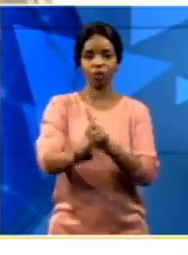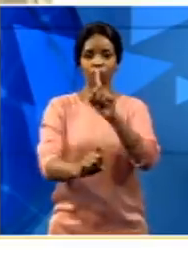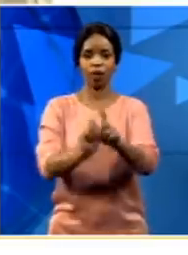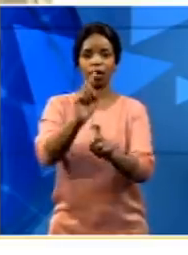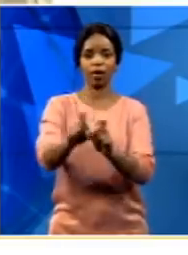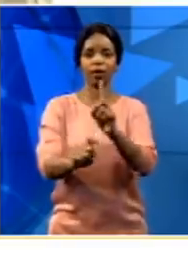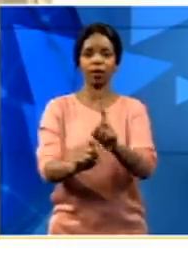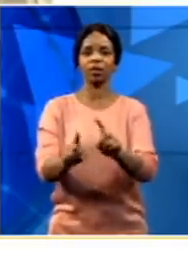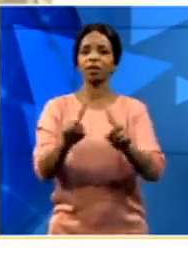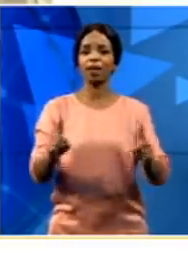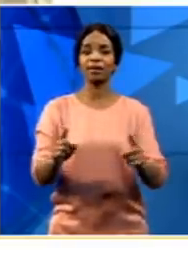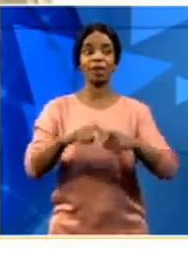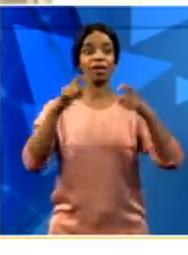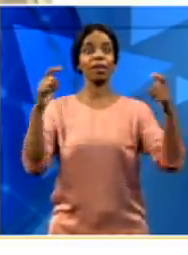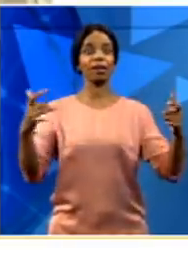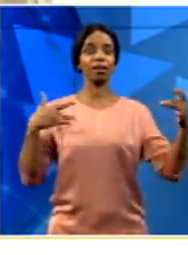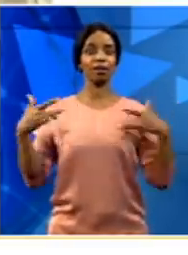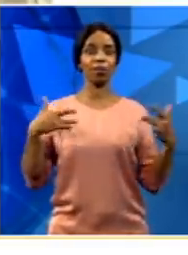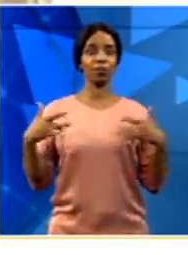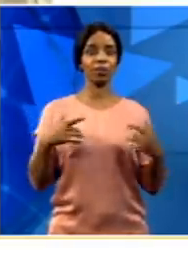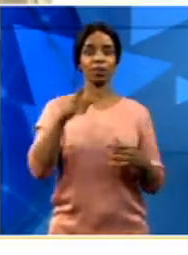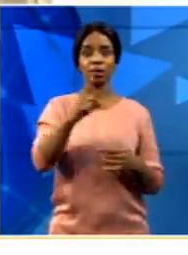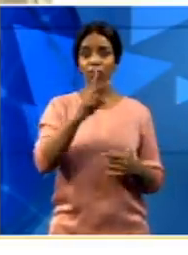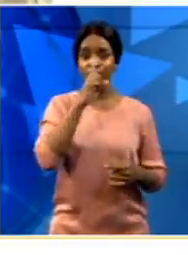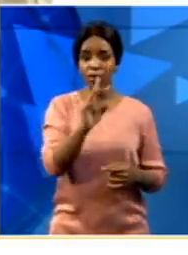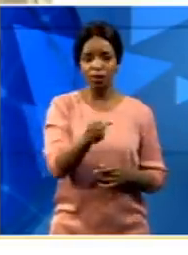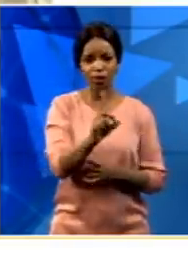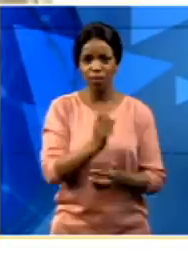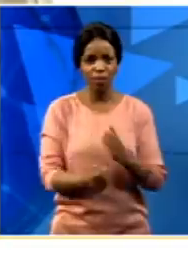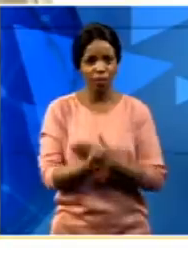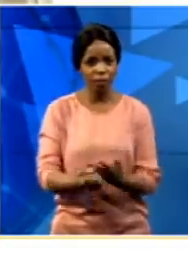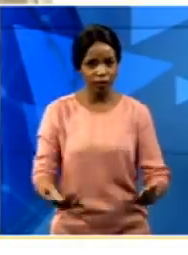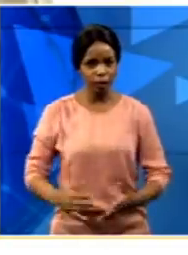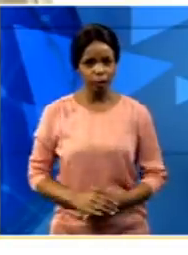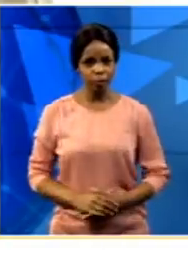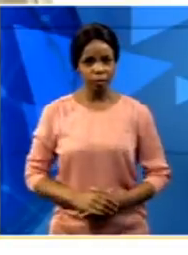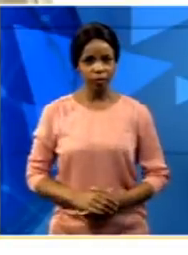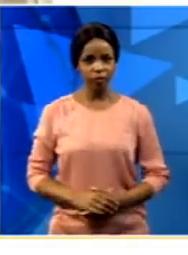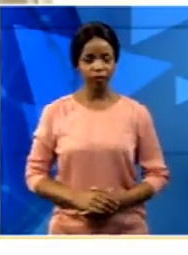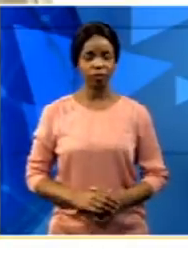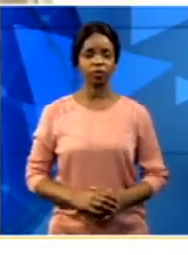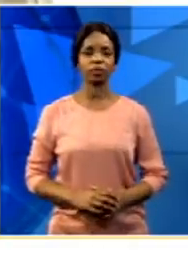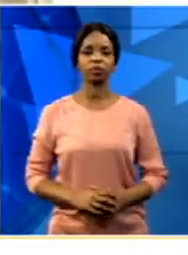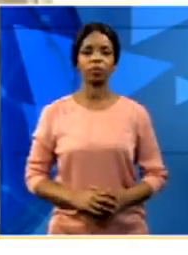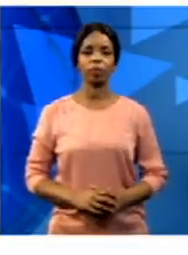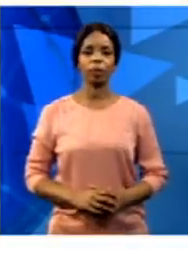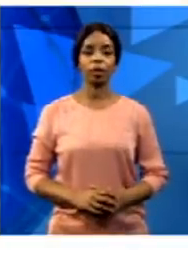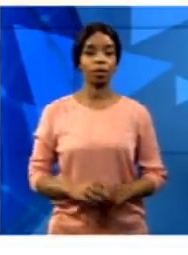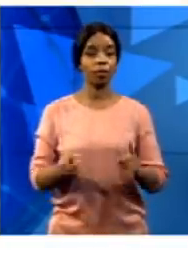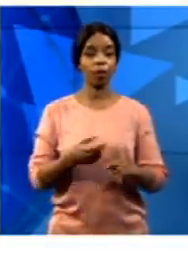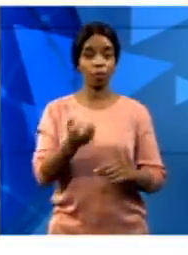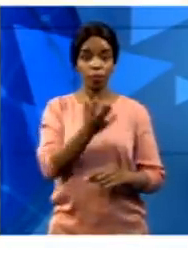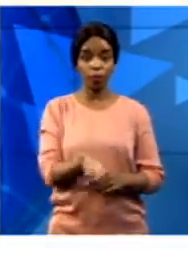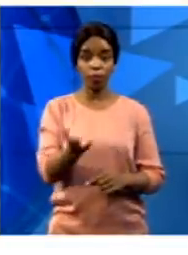major concerns that you've seen coming through already through these inquiries? Well, actually, Leanne, since those numbers,